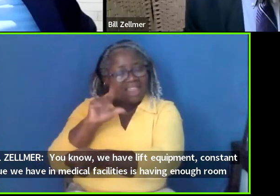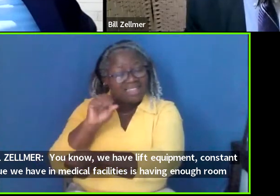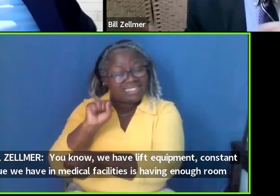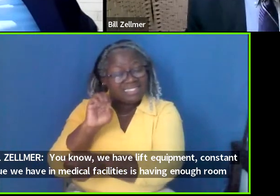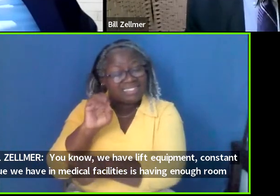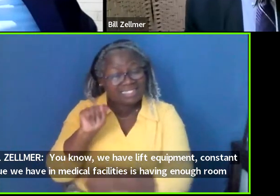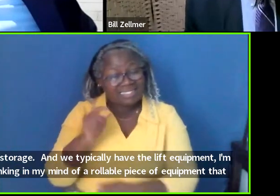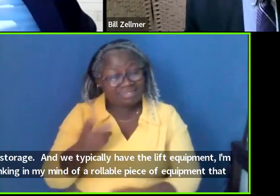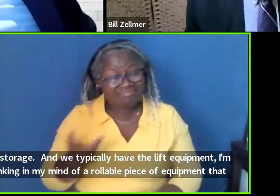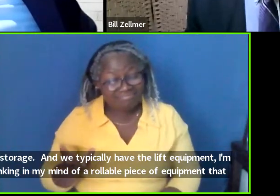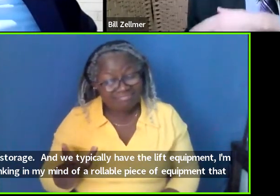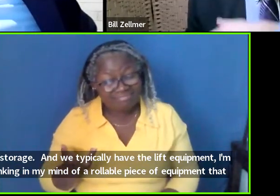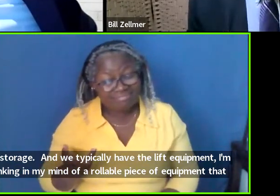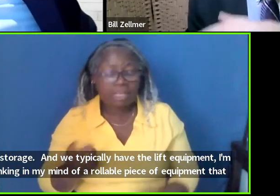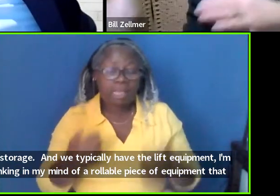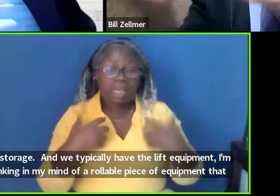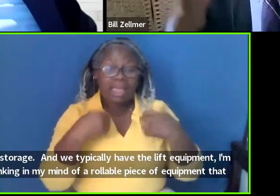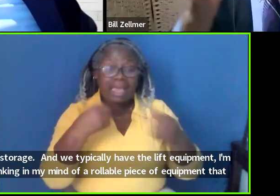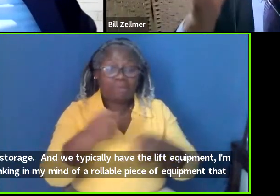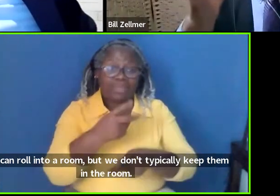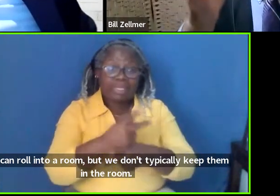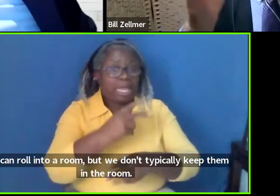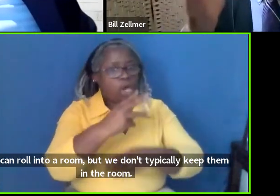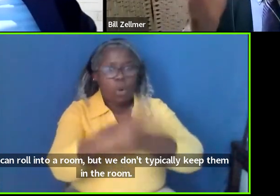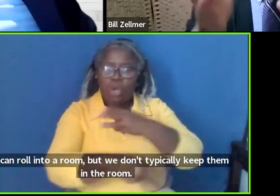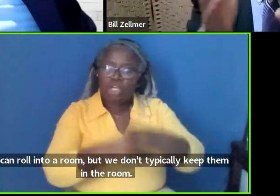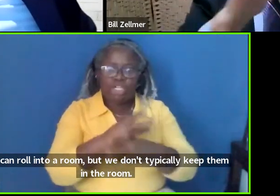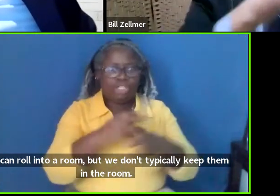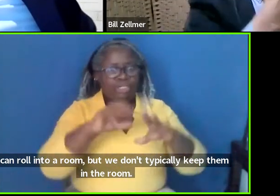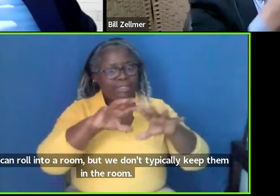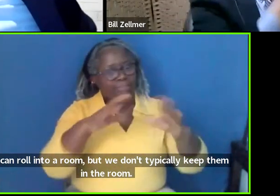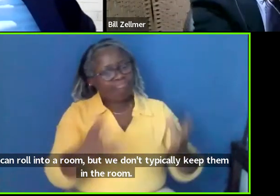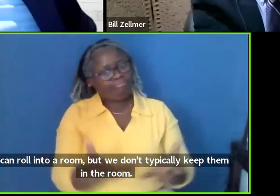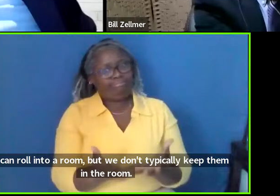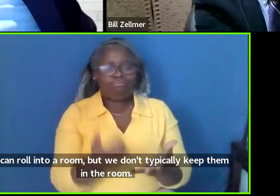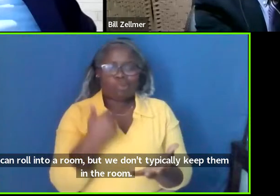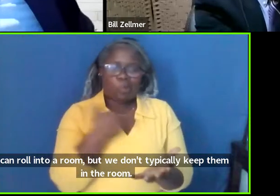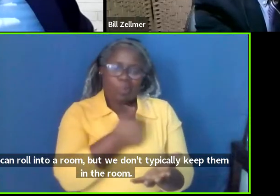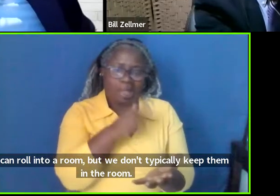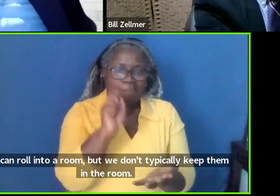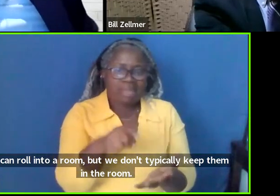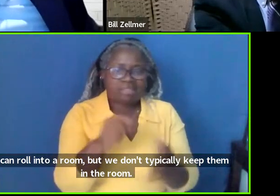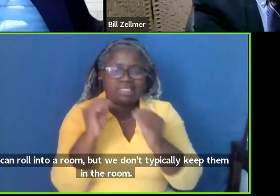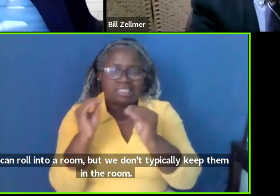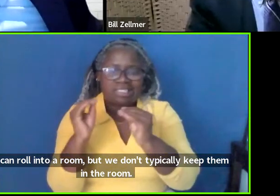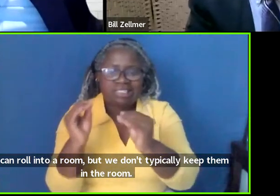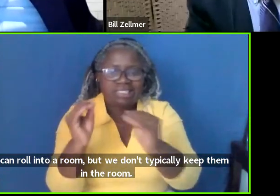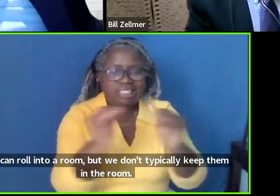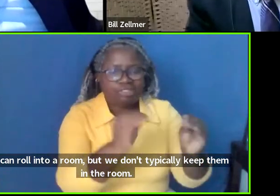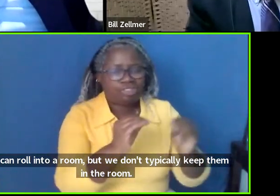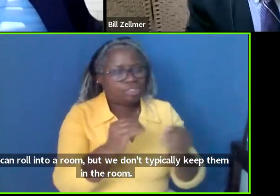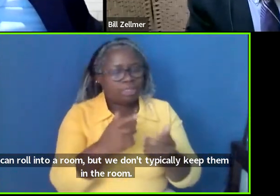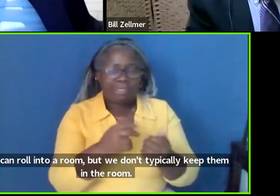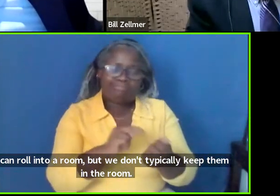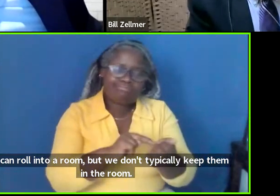train our staff to help people stand up out of a wheelchair, pivot, and sit down on the bed.